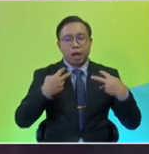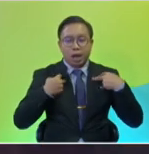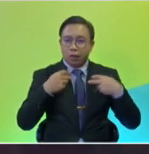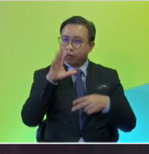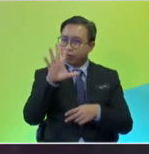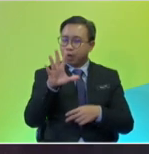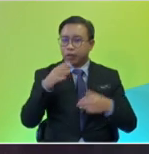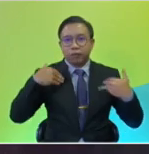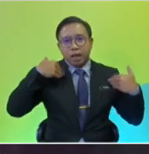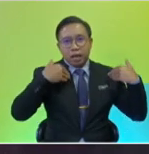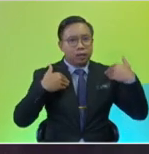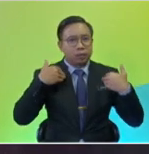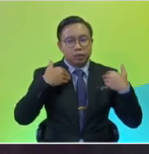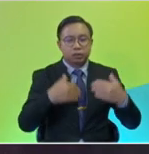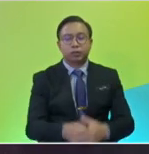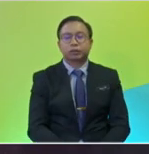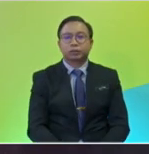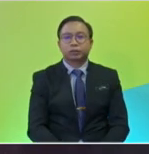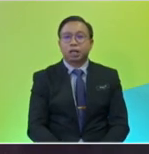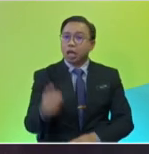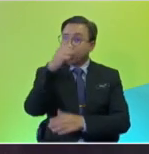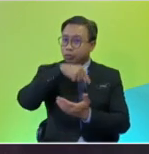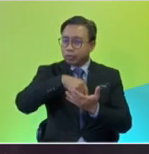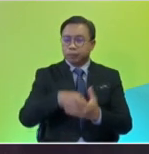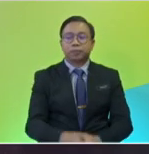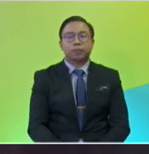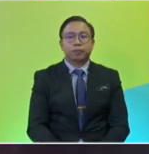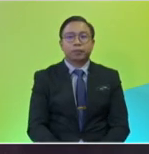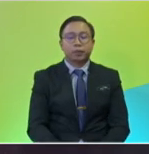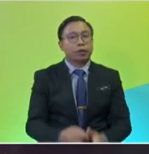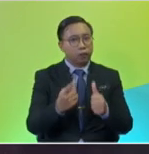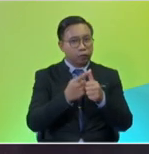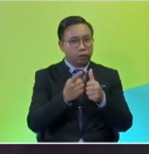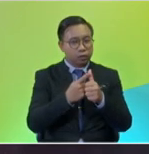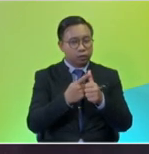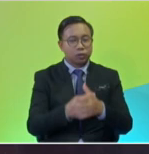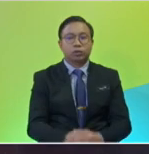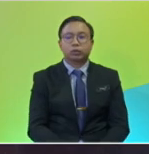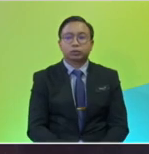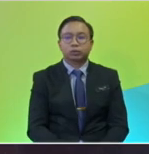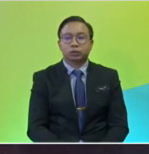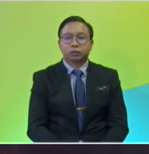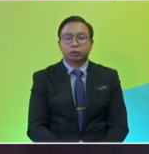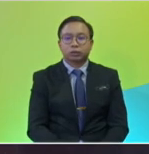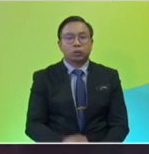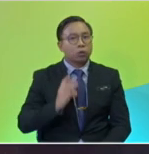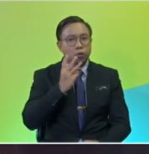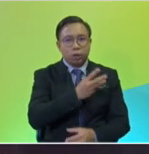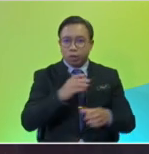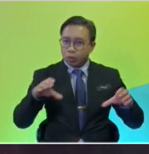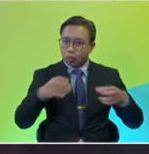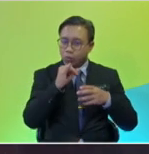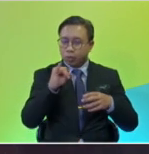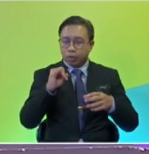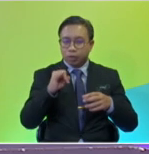5 animals with us today. All right, so first thing first. Okay, since today we are going to do